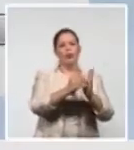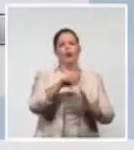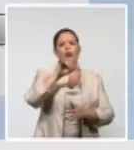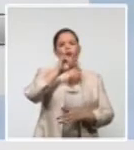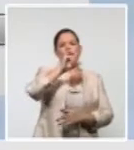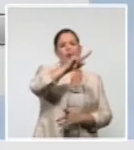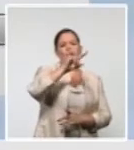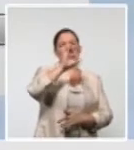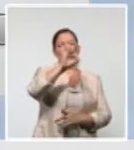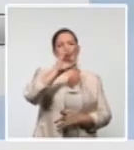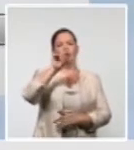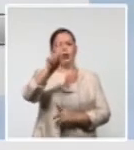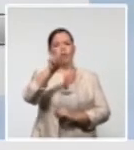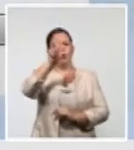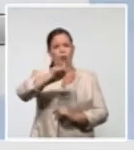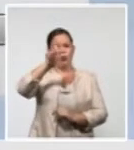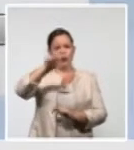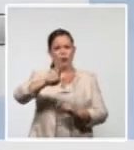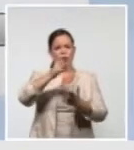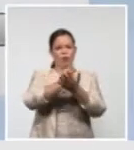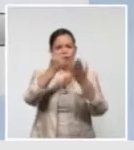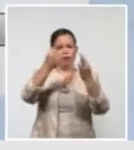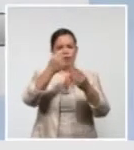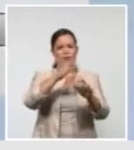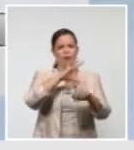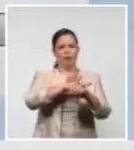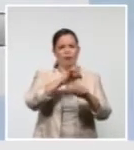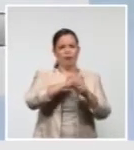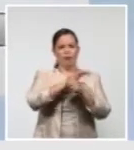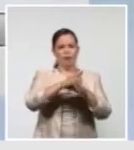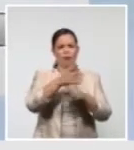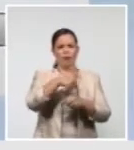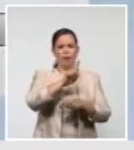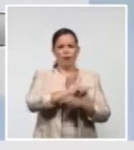3.56%. The region of the Americas reported